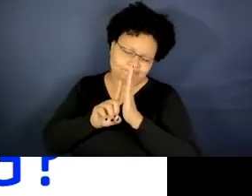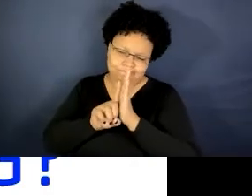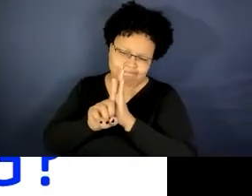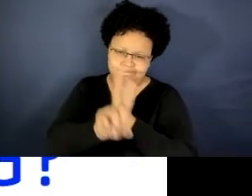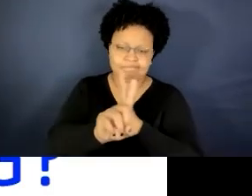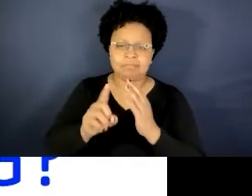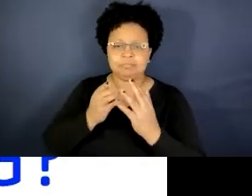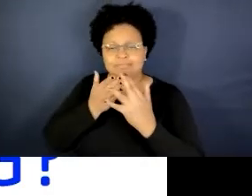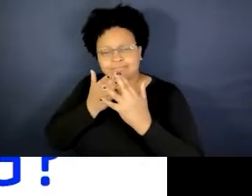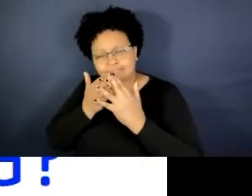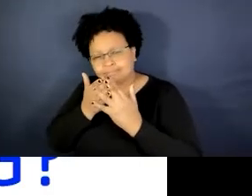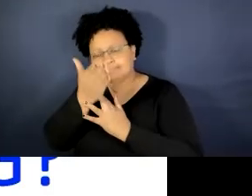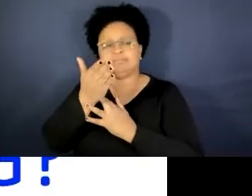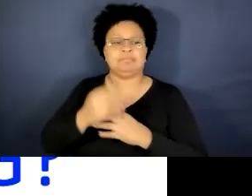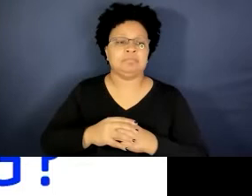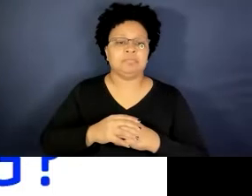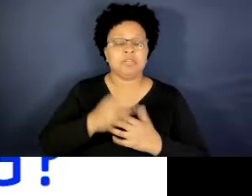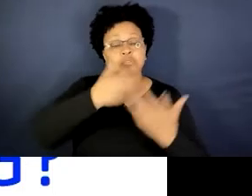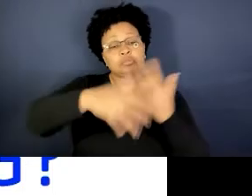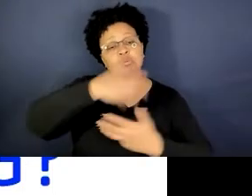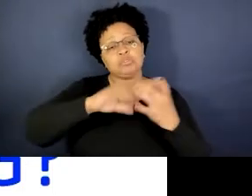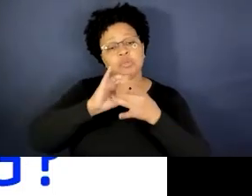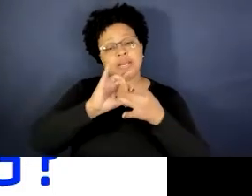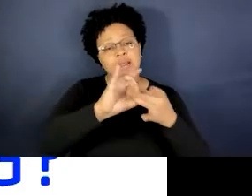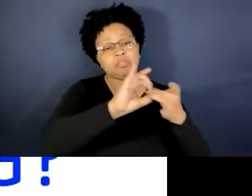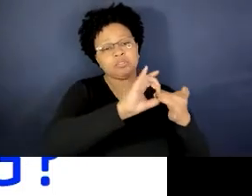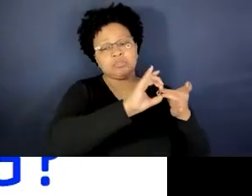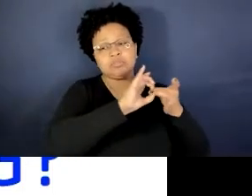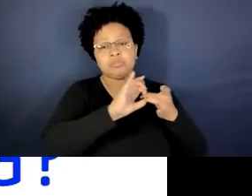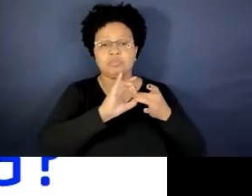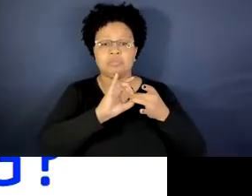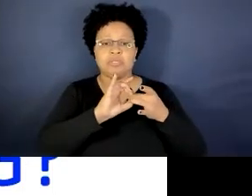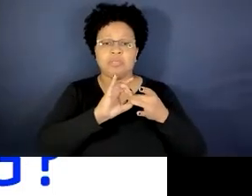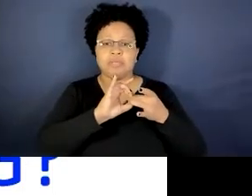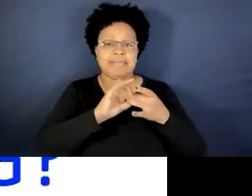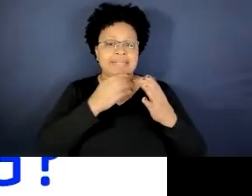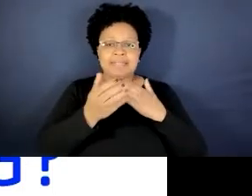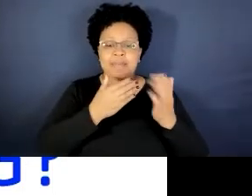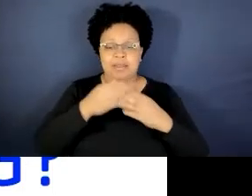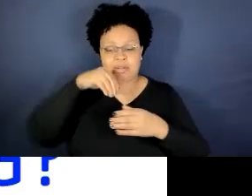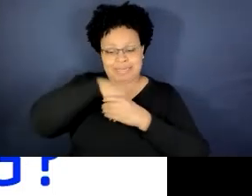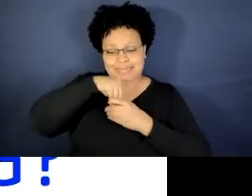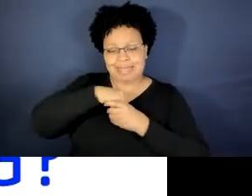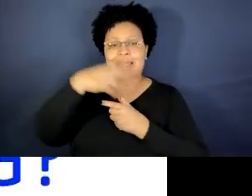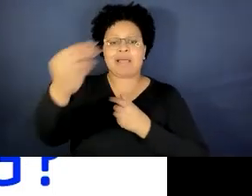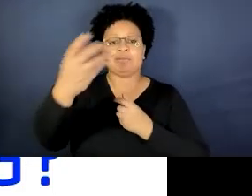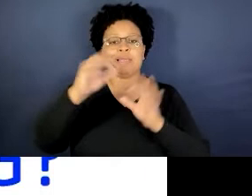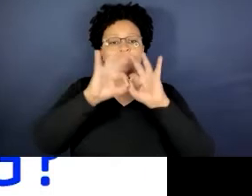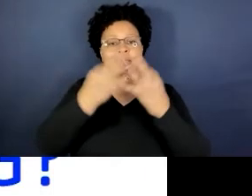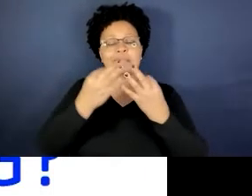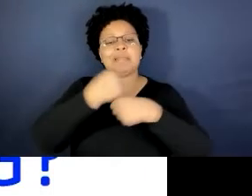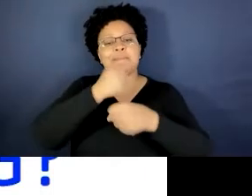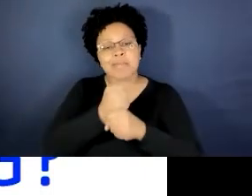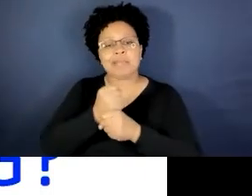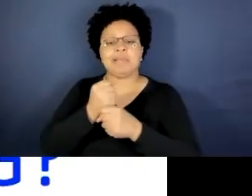Social connections. Connecting with someone inside or outside your family. Build a support system.